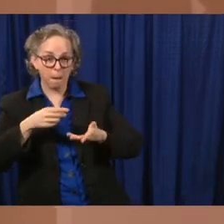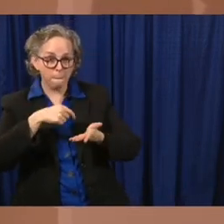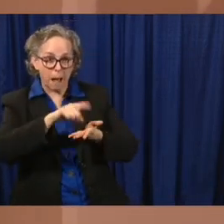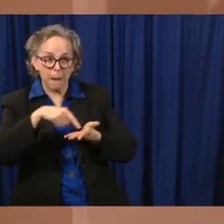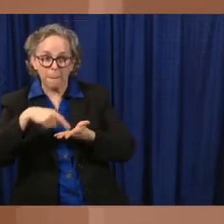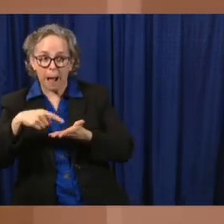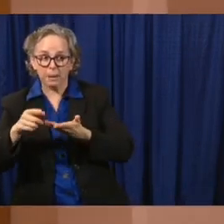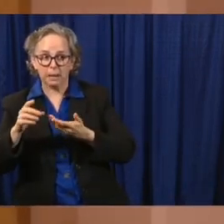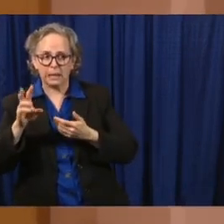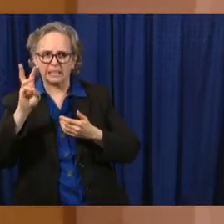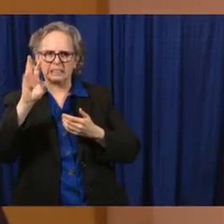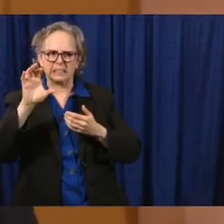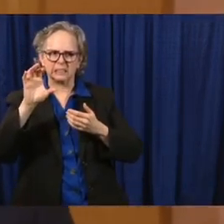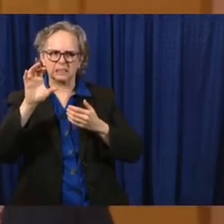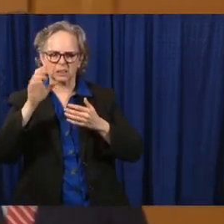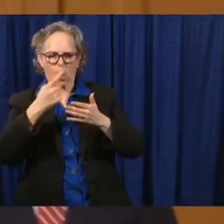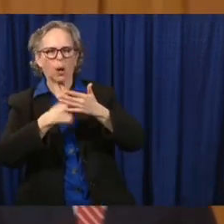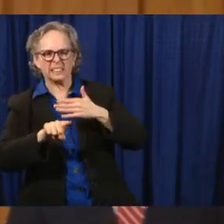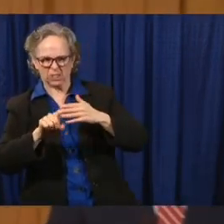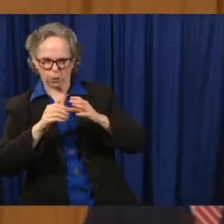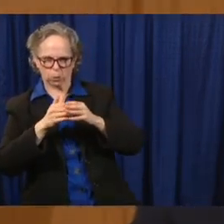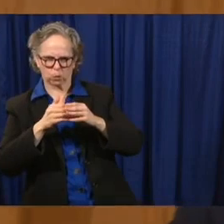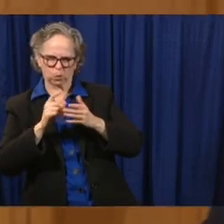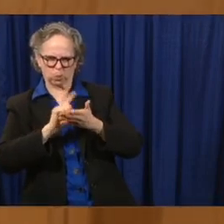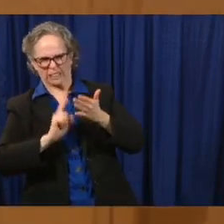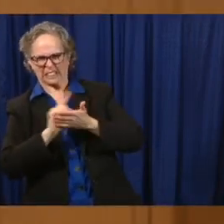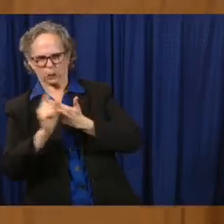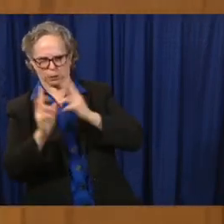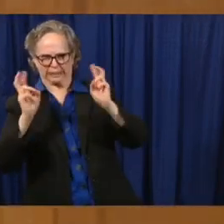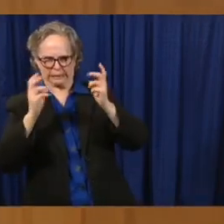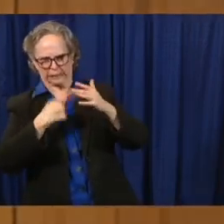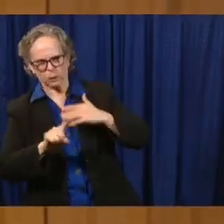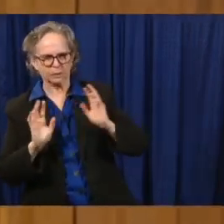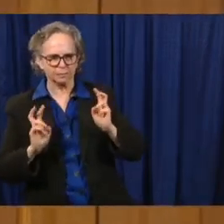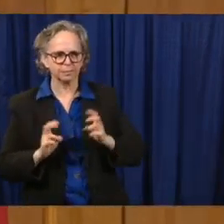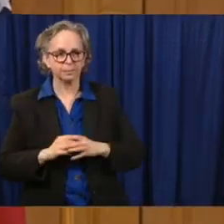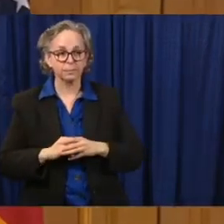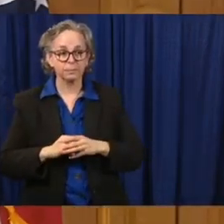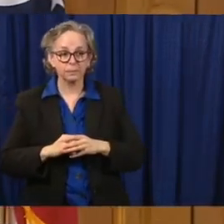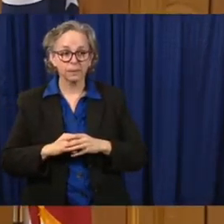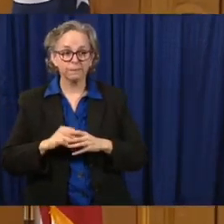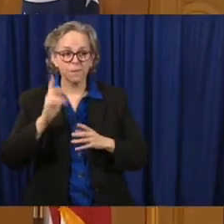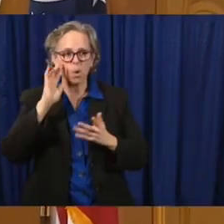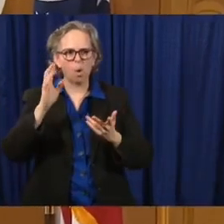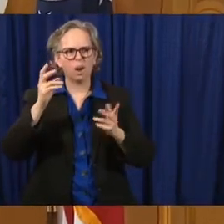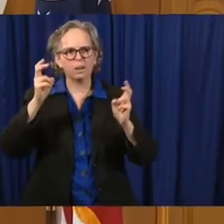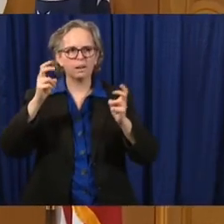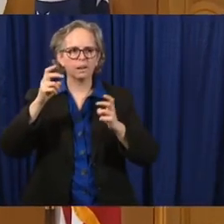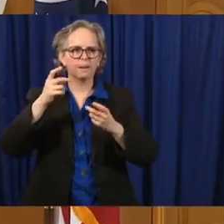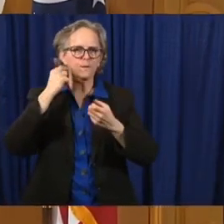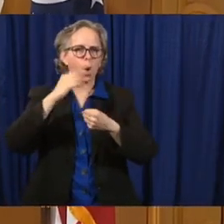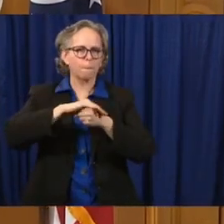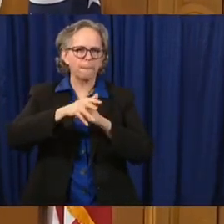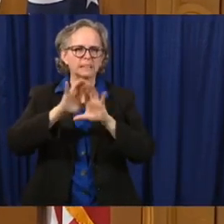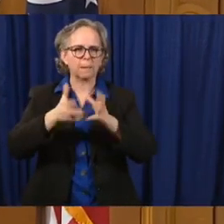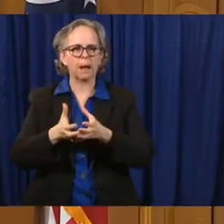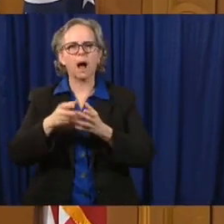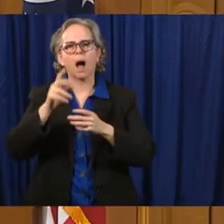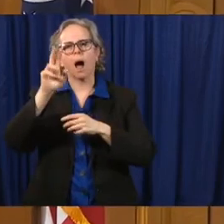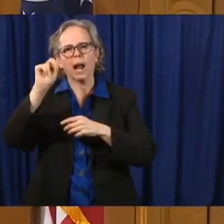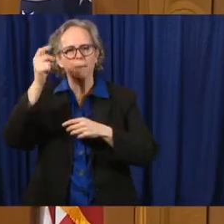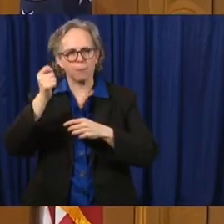week for the pandemic unemployment compensation system. Those are for those who are